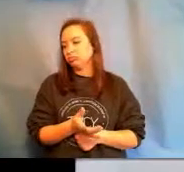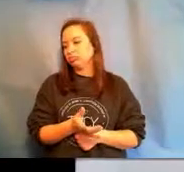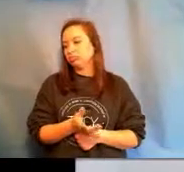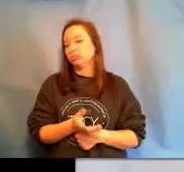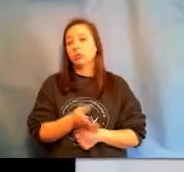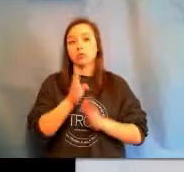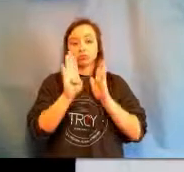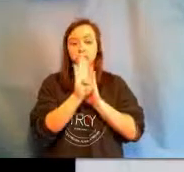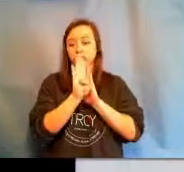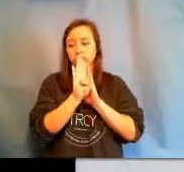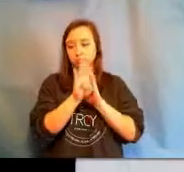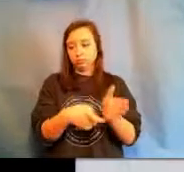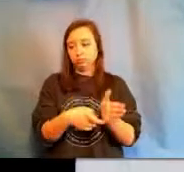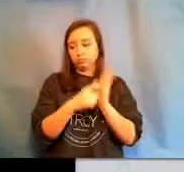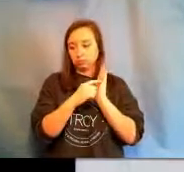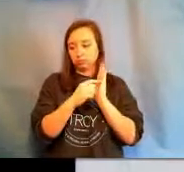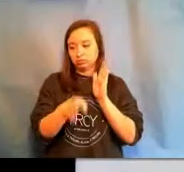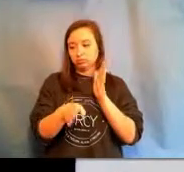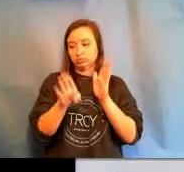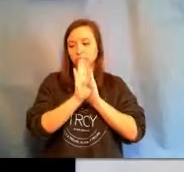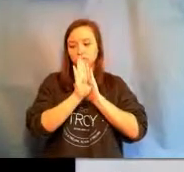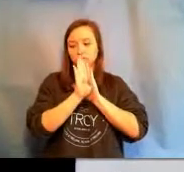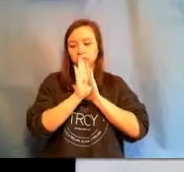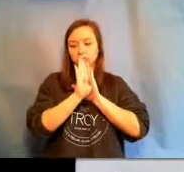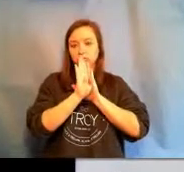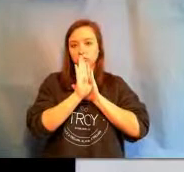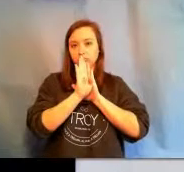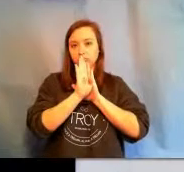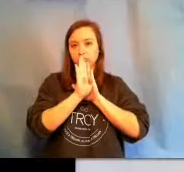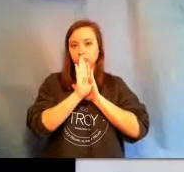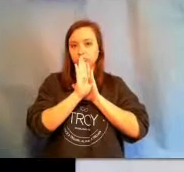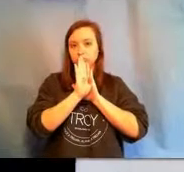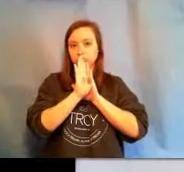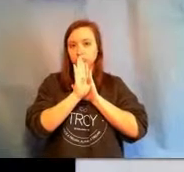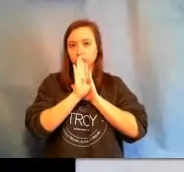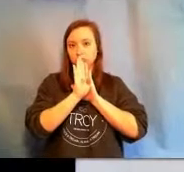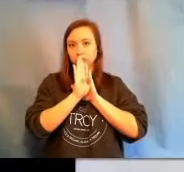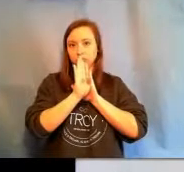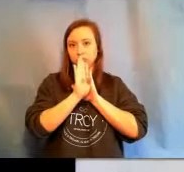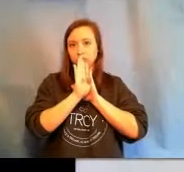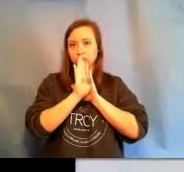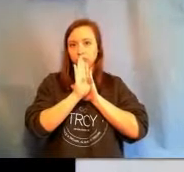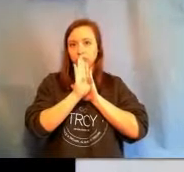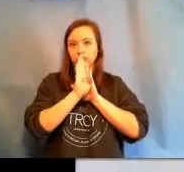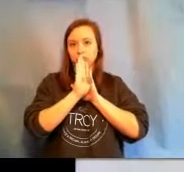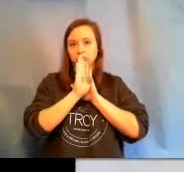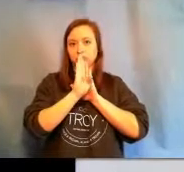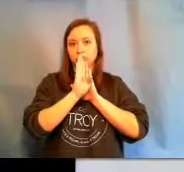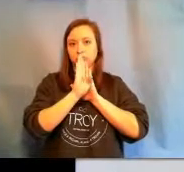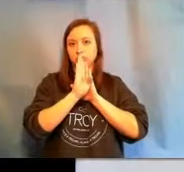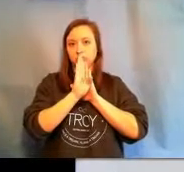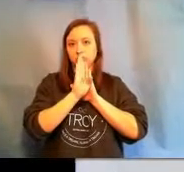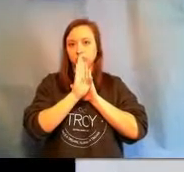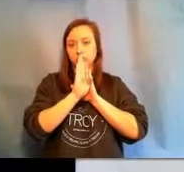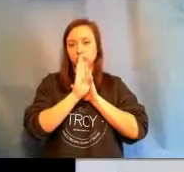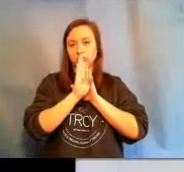the 12 because my minutes start over and they say o'clock. And when our minutes